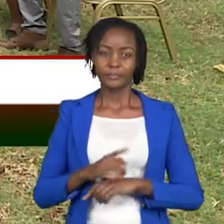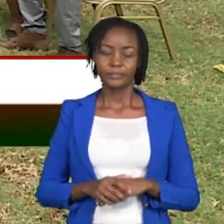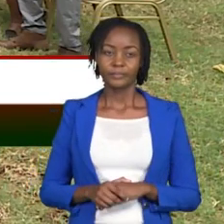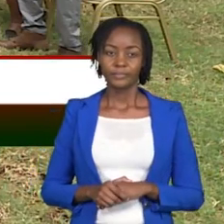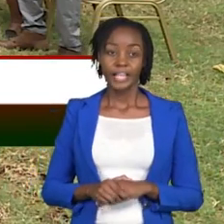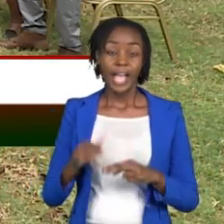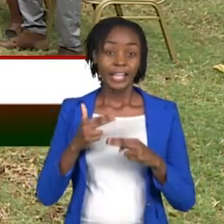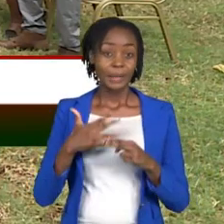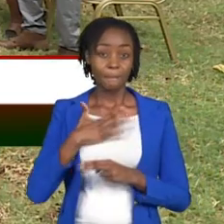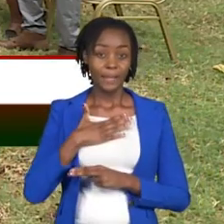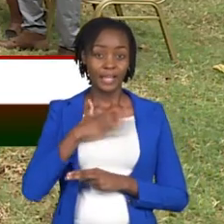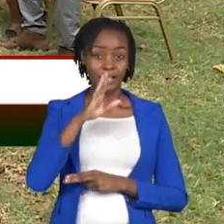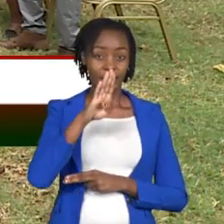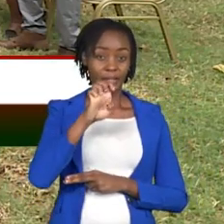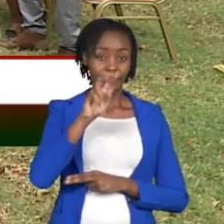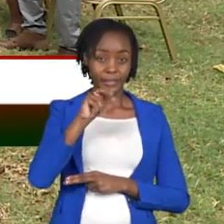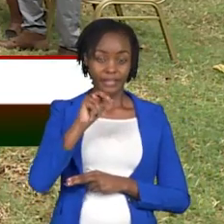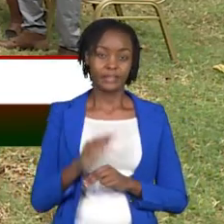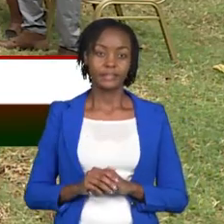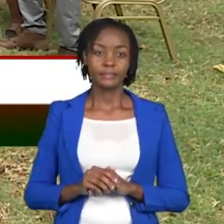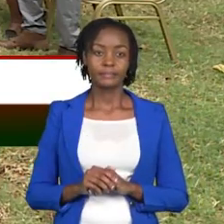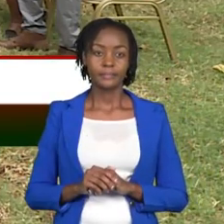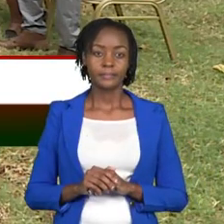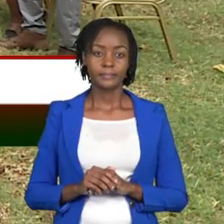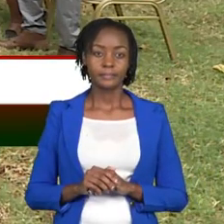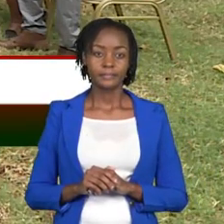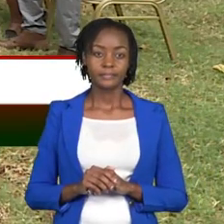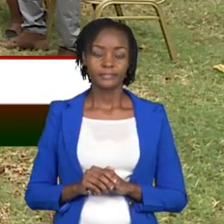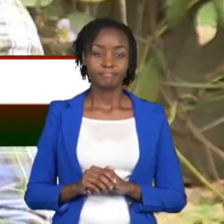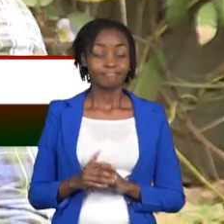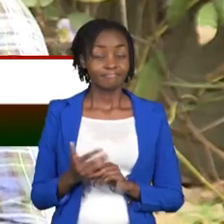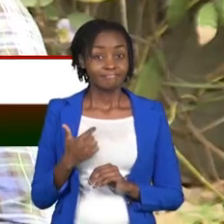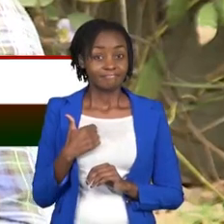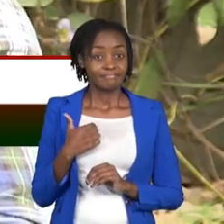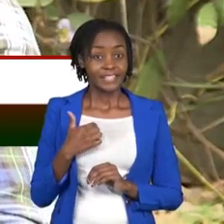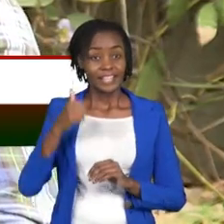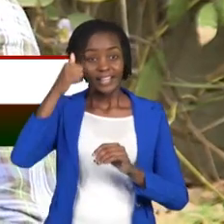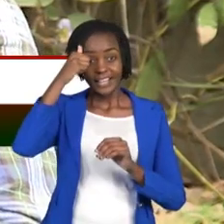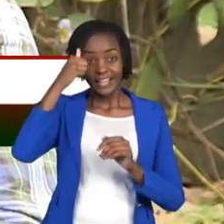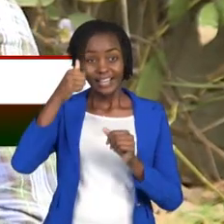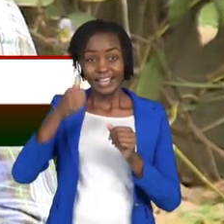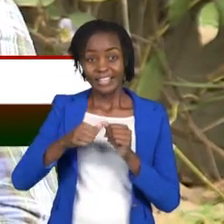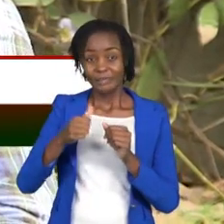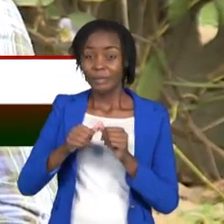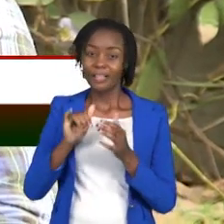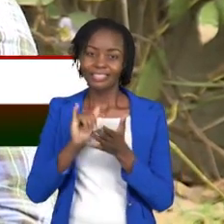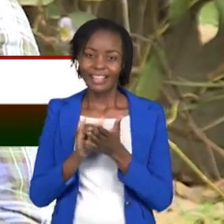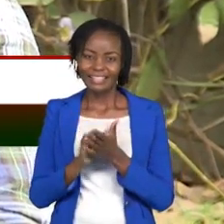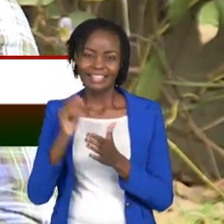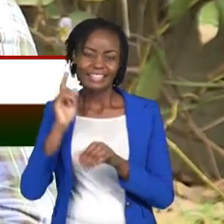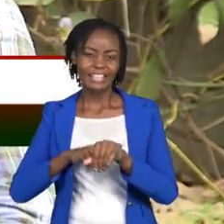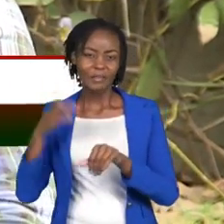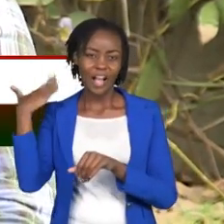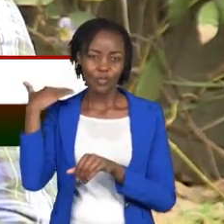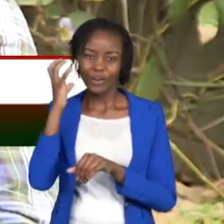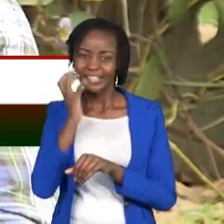My name is Ben, and what I remember. I think pretty much everyone is at home and